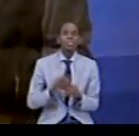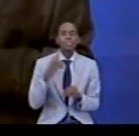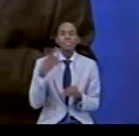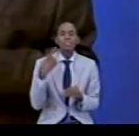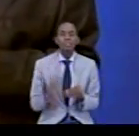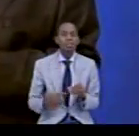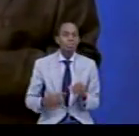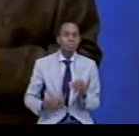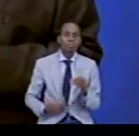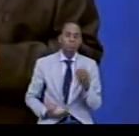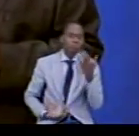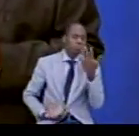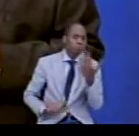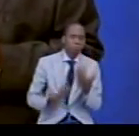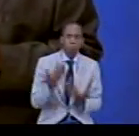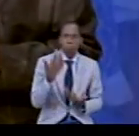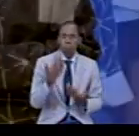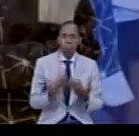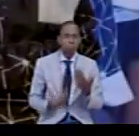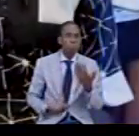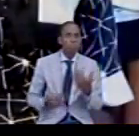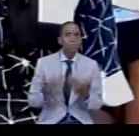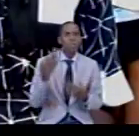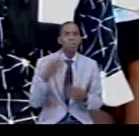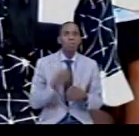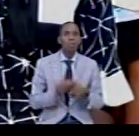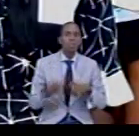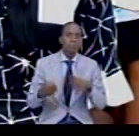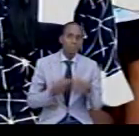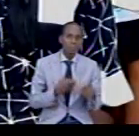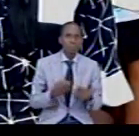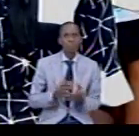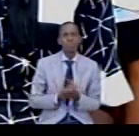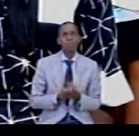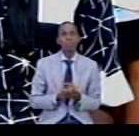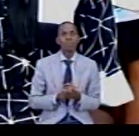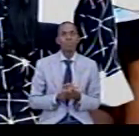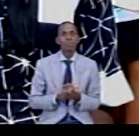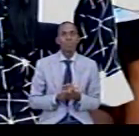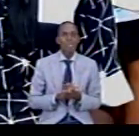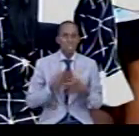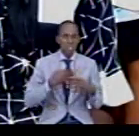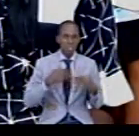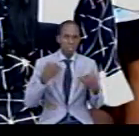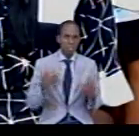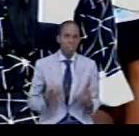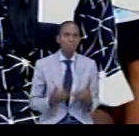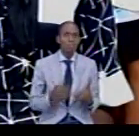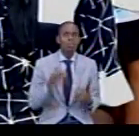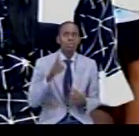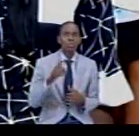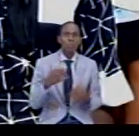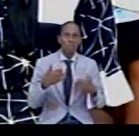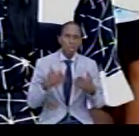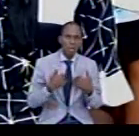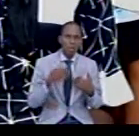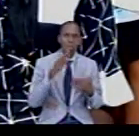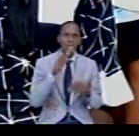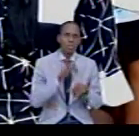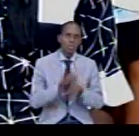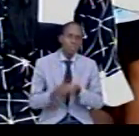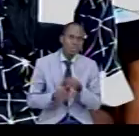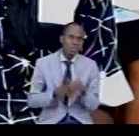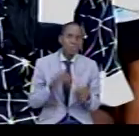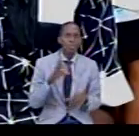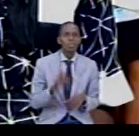of persecution if now you are Bewitched you are deceived